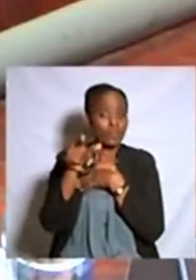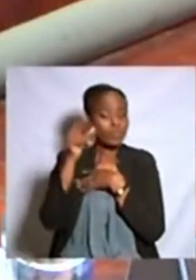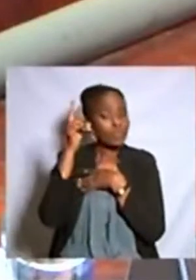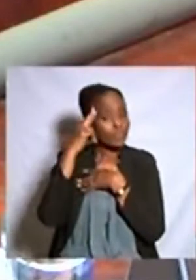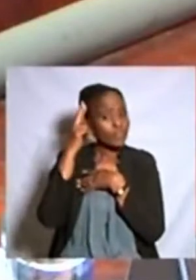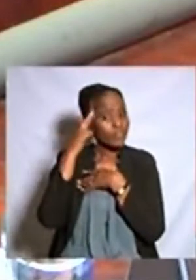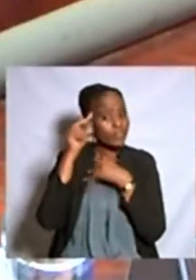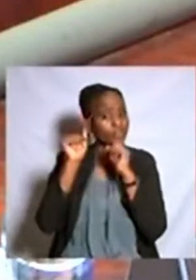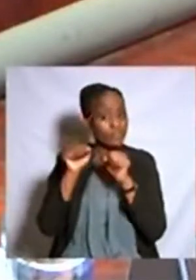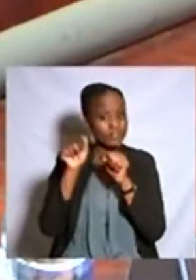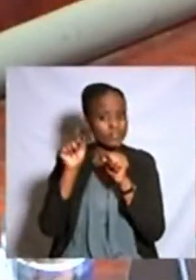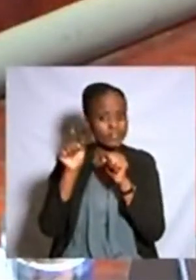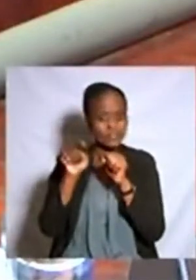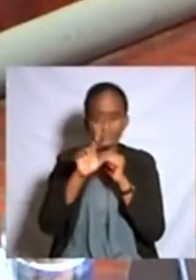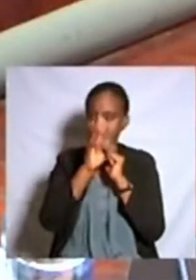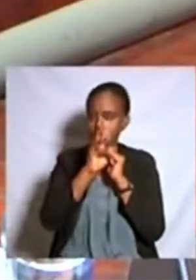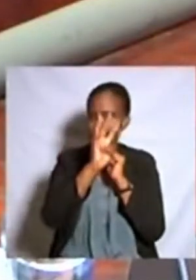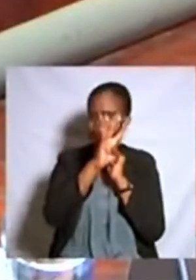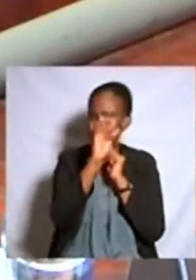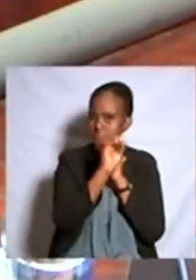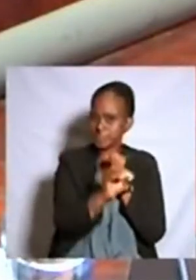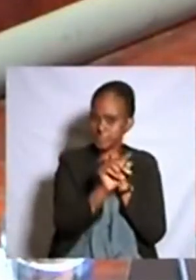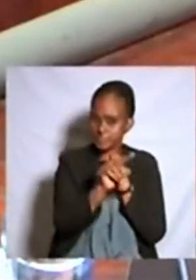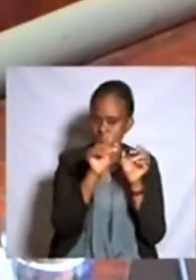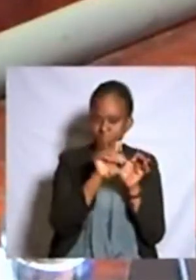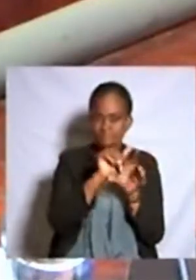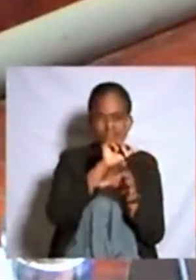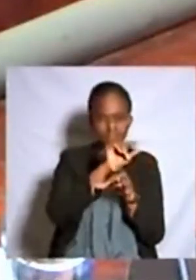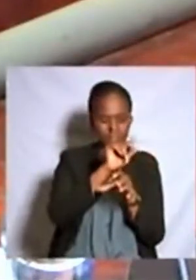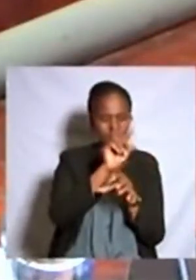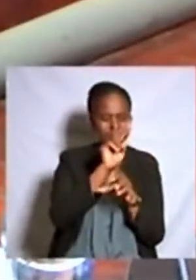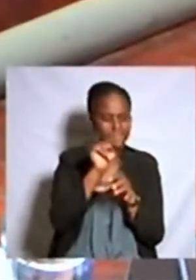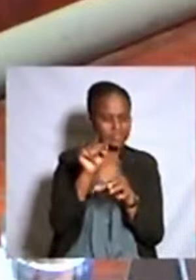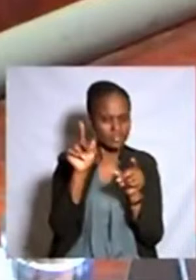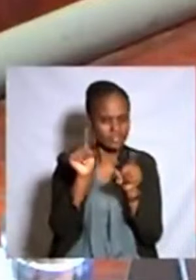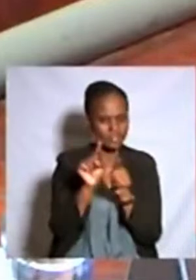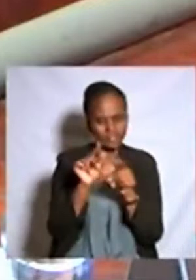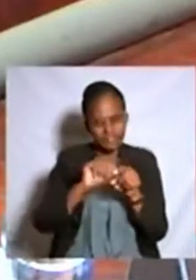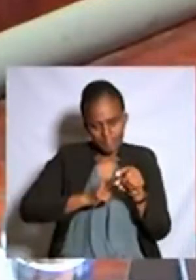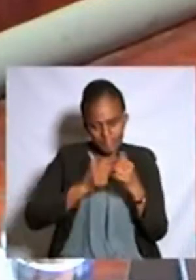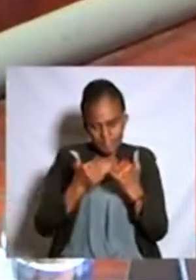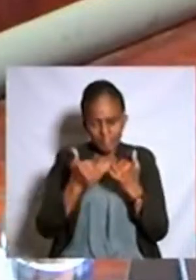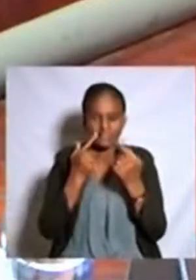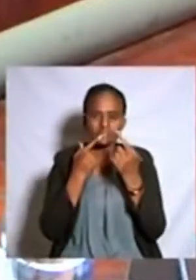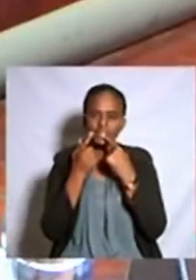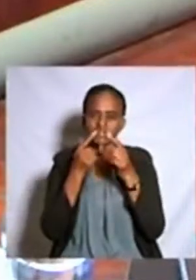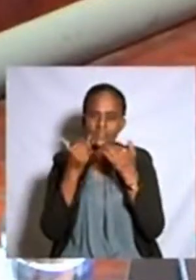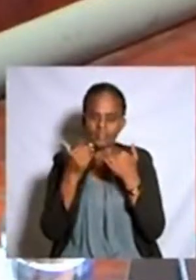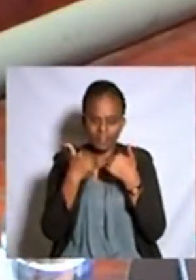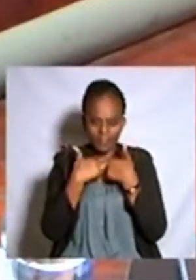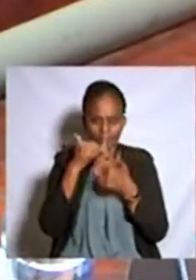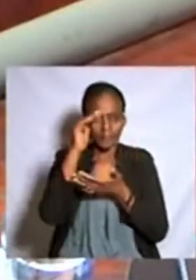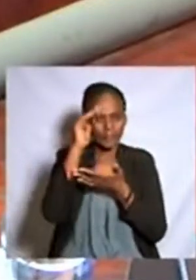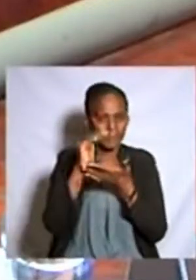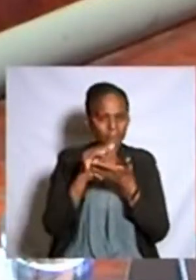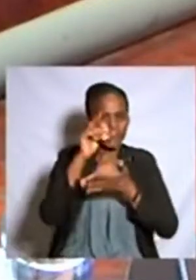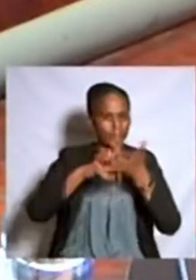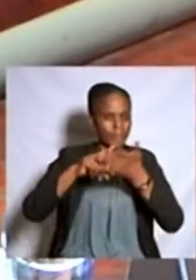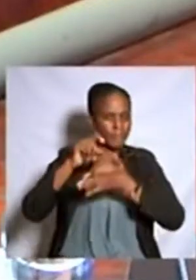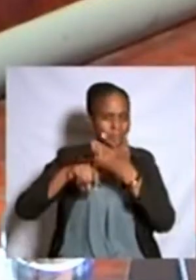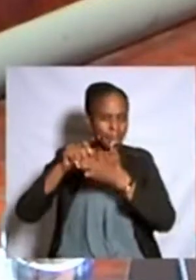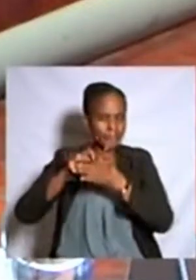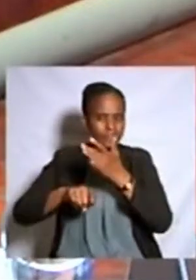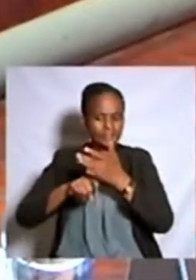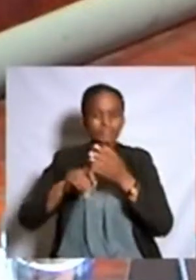that the 64% is in 2022. And as we speak, we have reduced the cost-to-income